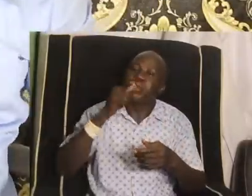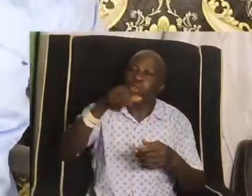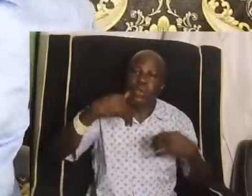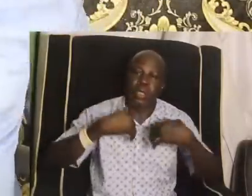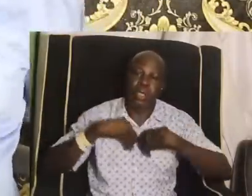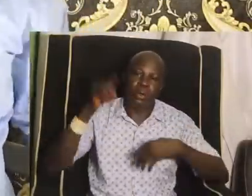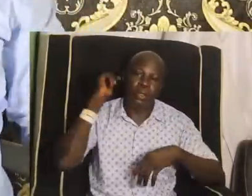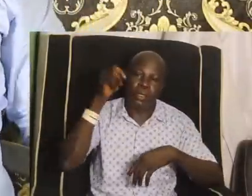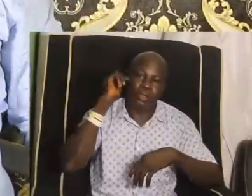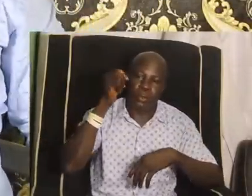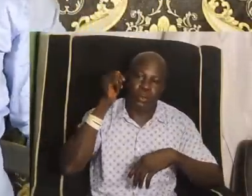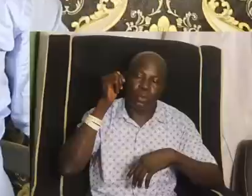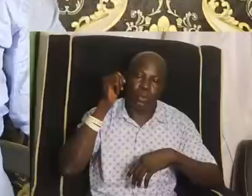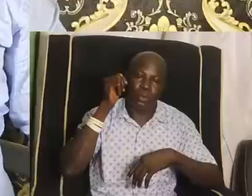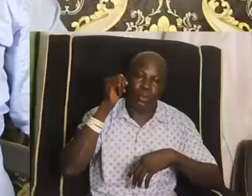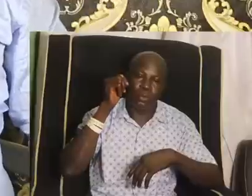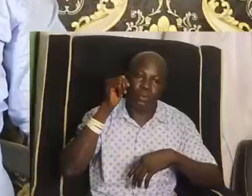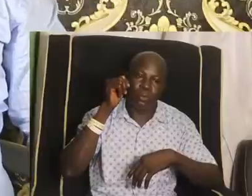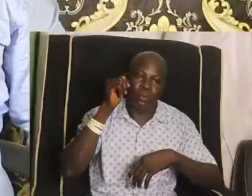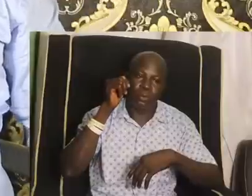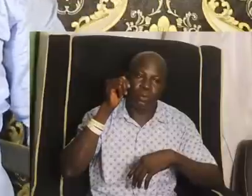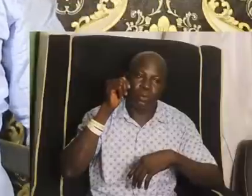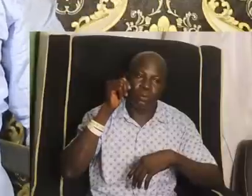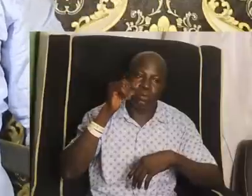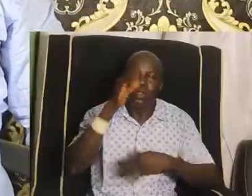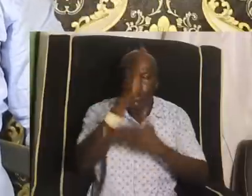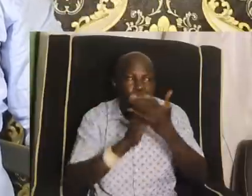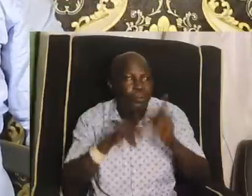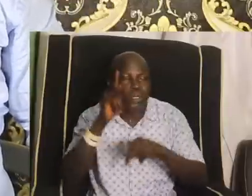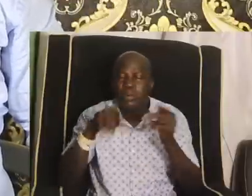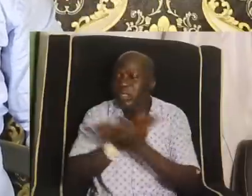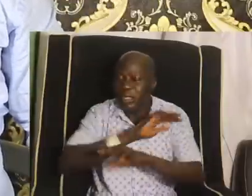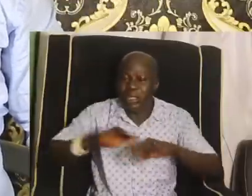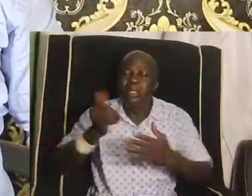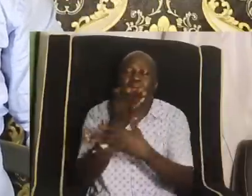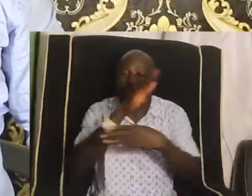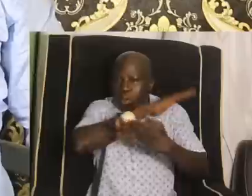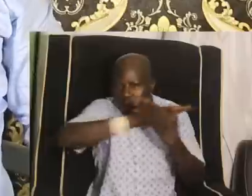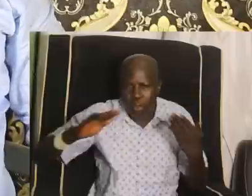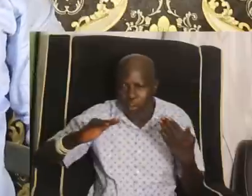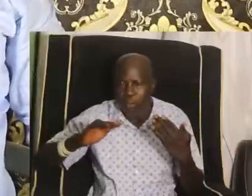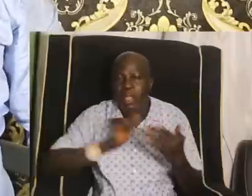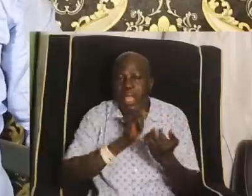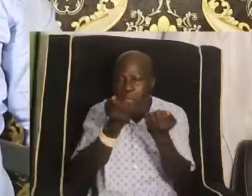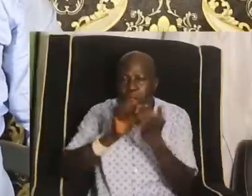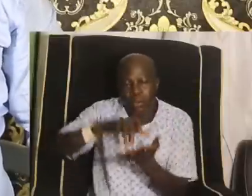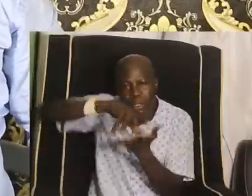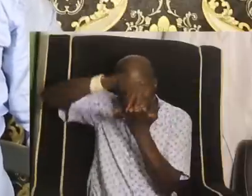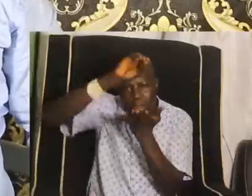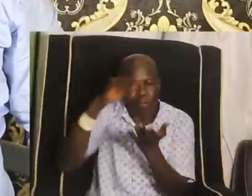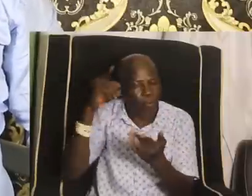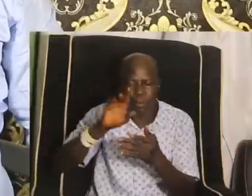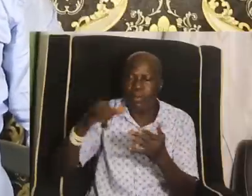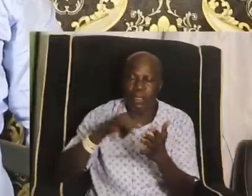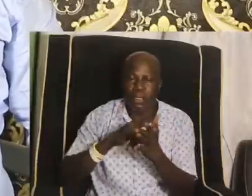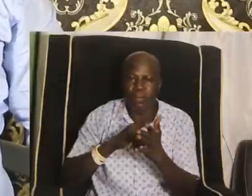need testimony. Amen. We have testimony. I want you to come back to us again. There's some testimony you cannot cut off. Mo fe ko keko lo. I want you to learn